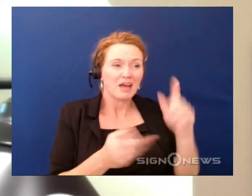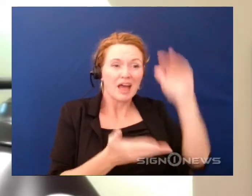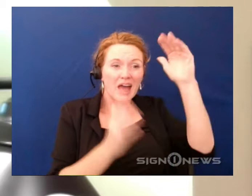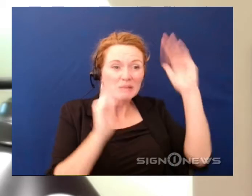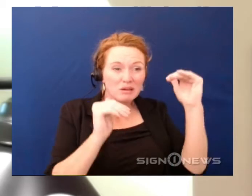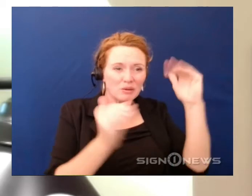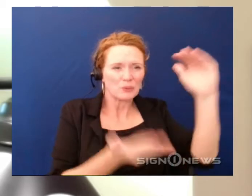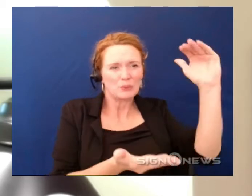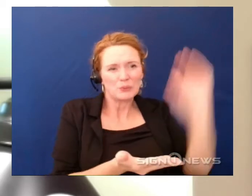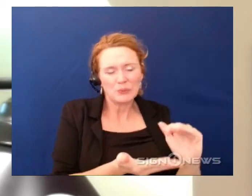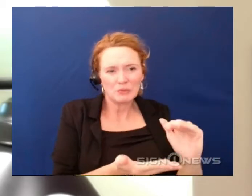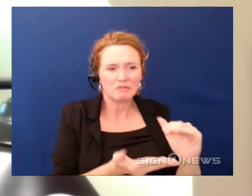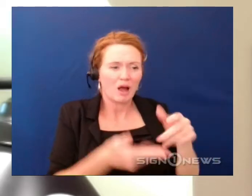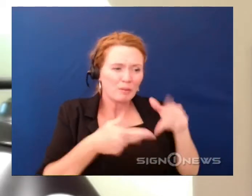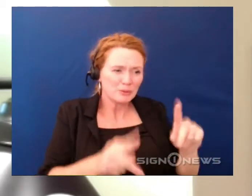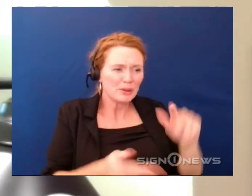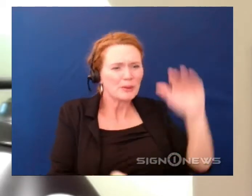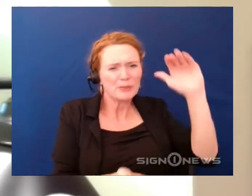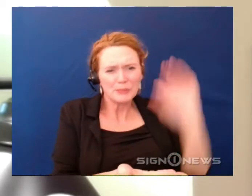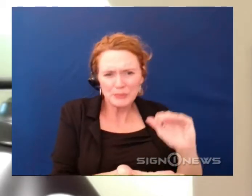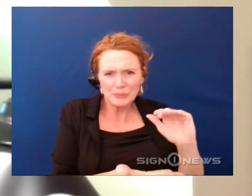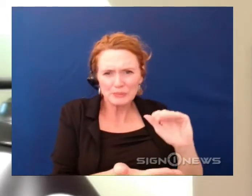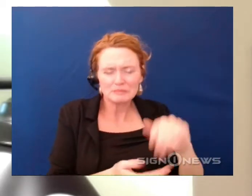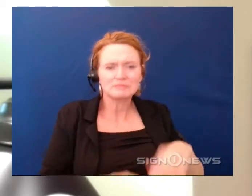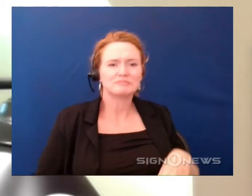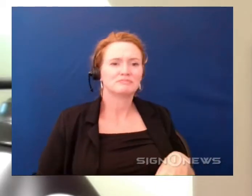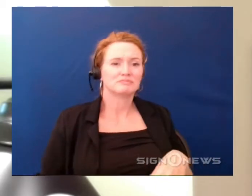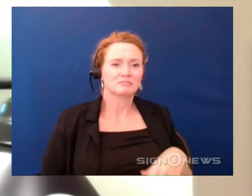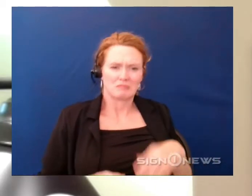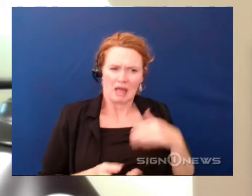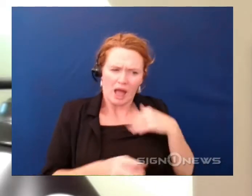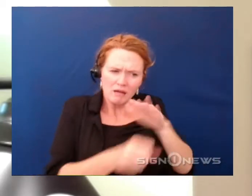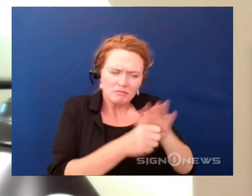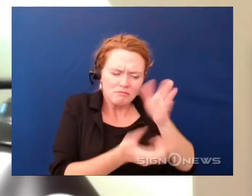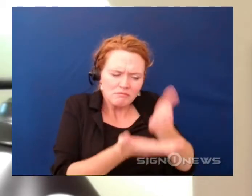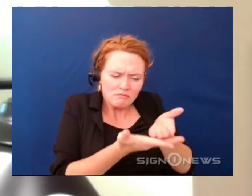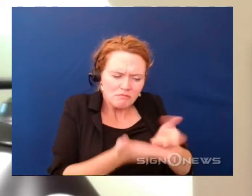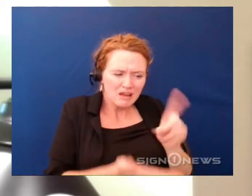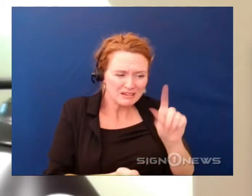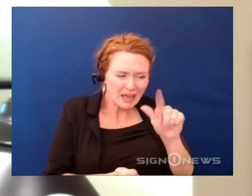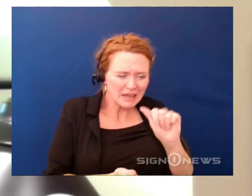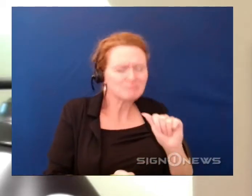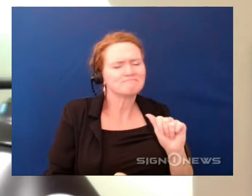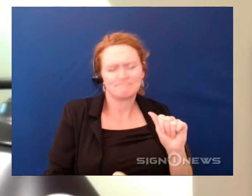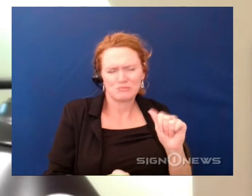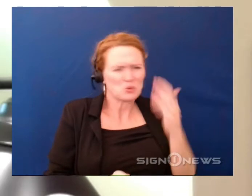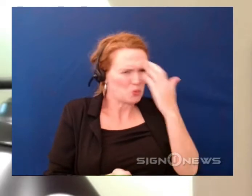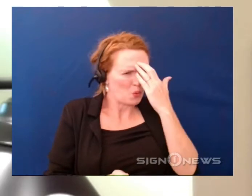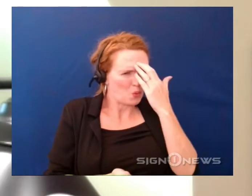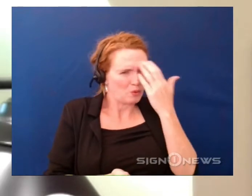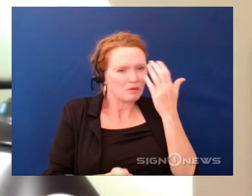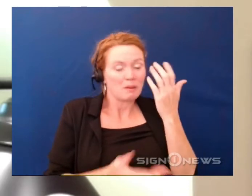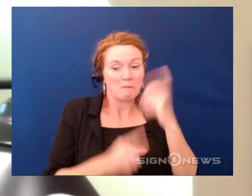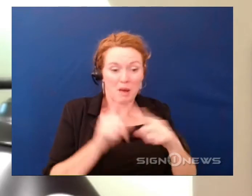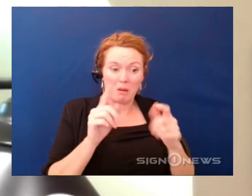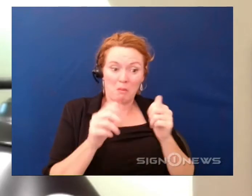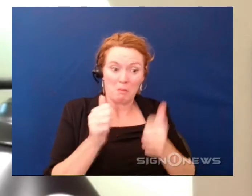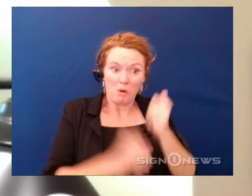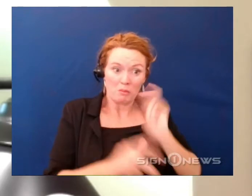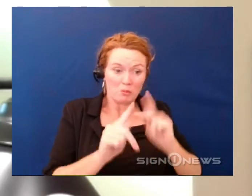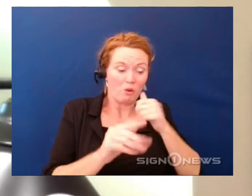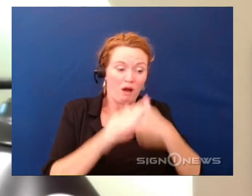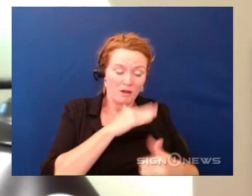and discrimination. We do not have data on this, but we would not be surprised to learn that most of the people subject to guardianships